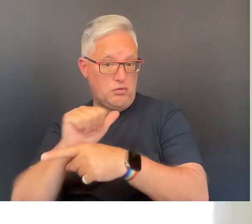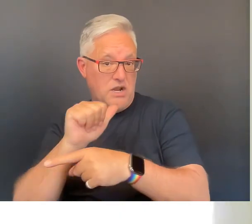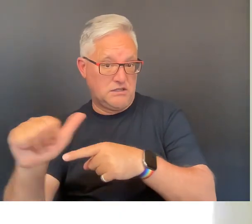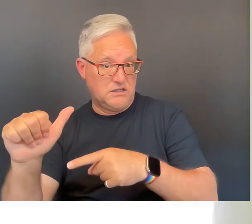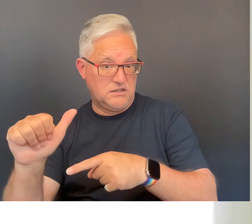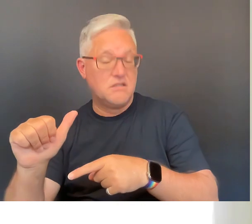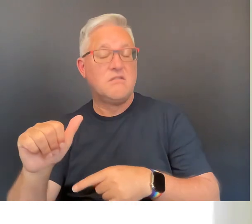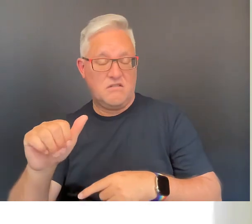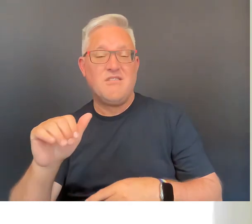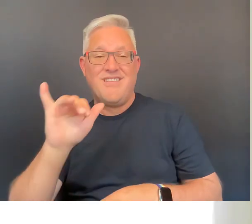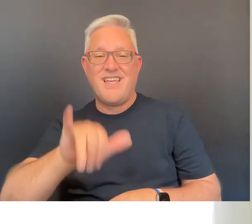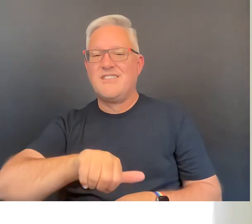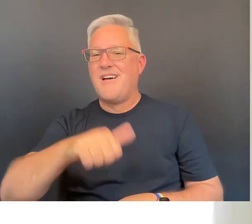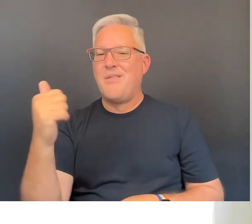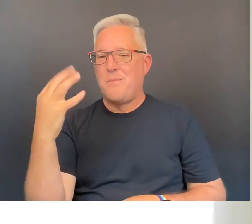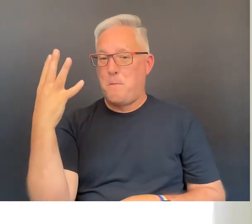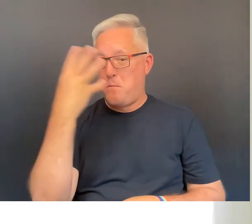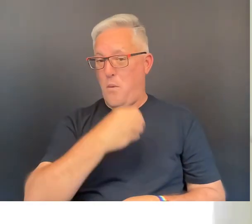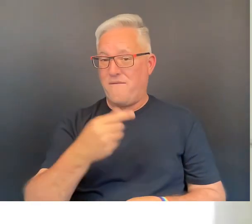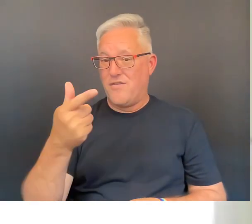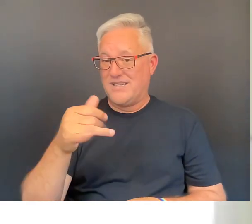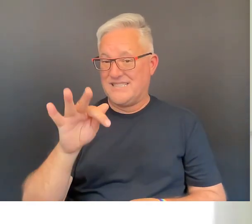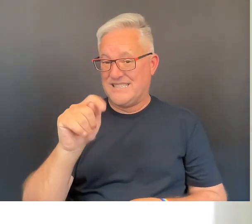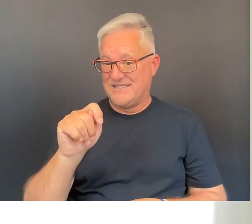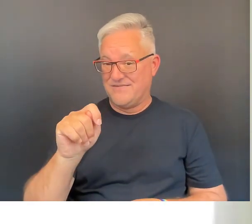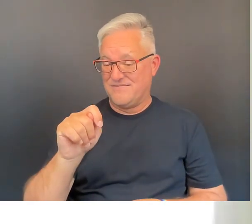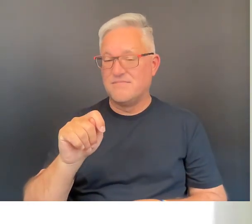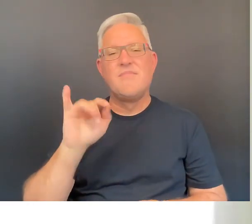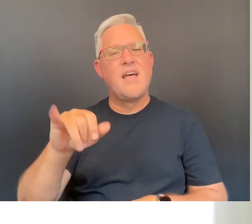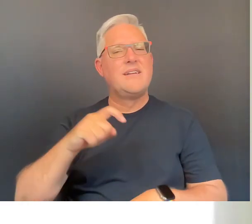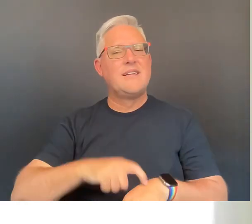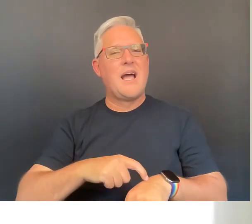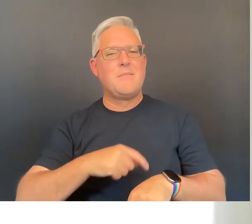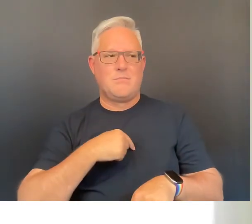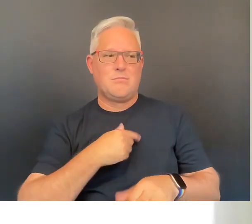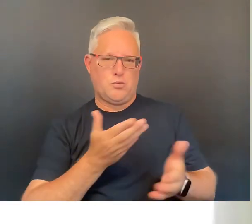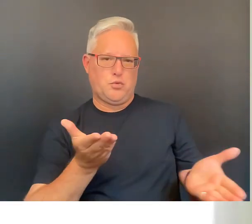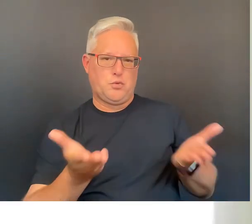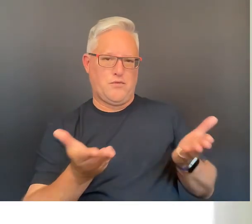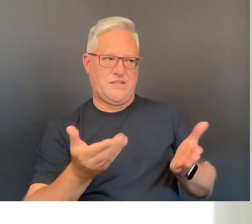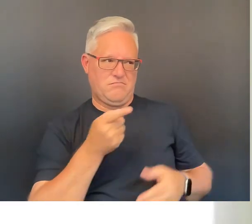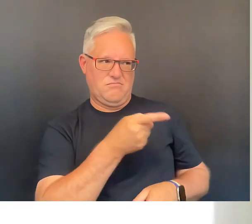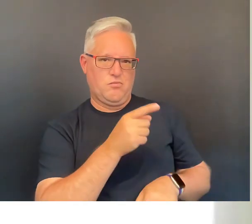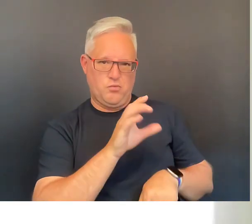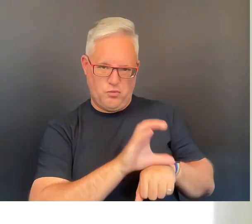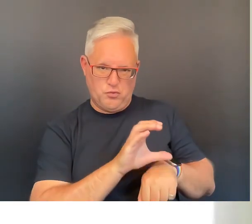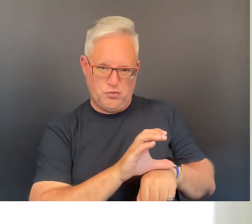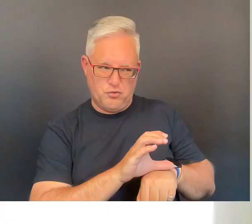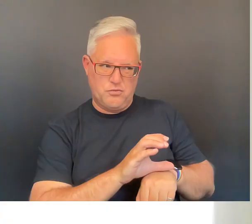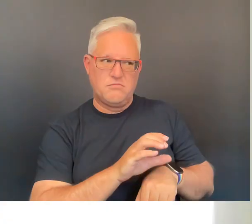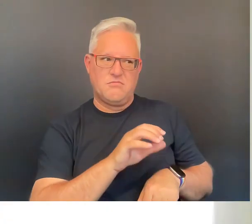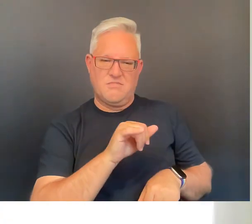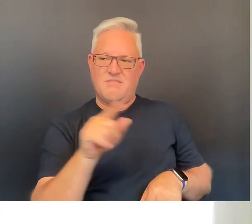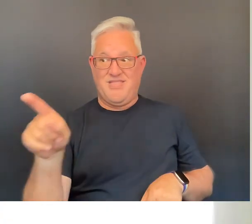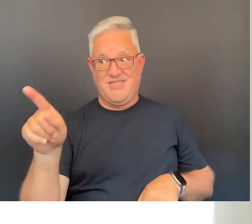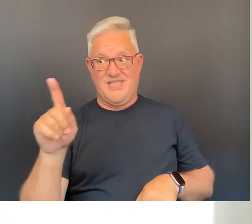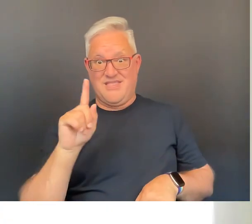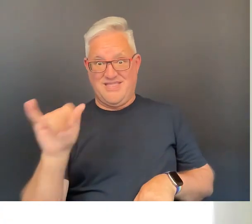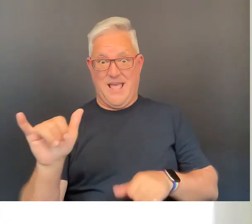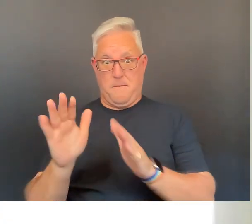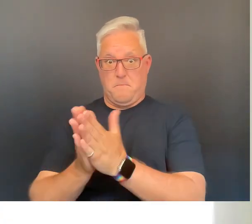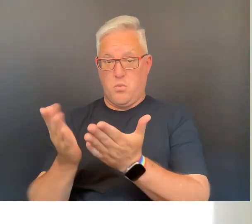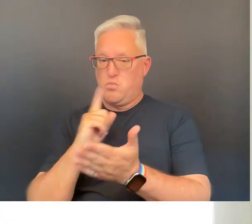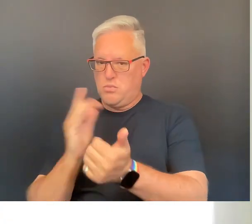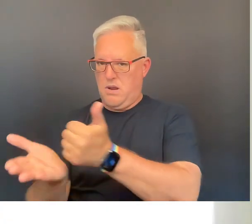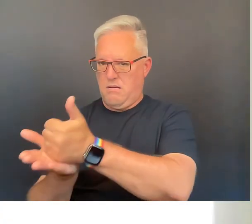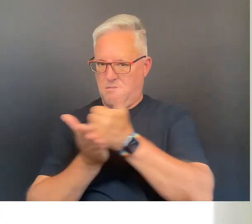was also another beautiful gift at the time when I was serving a parish, and it continues to be the work in our synod too,